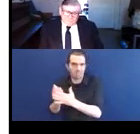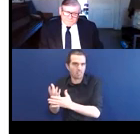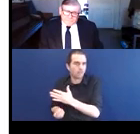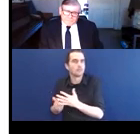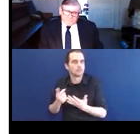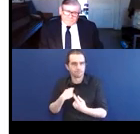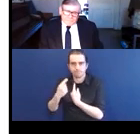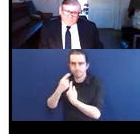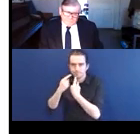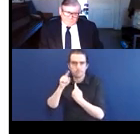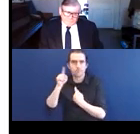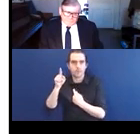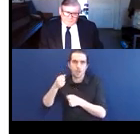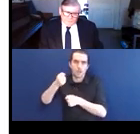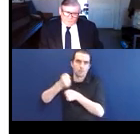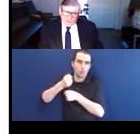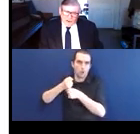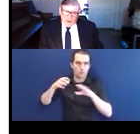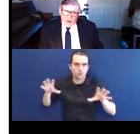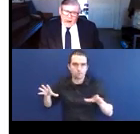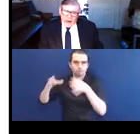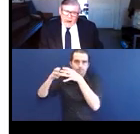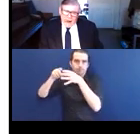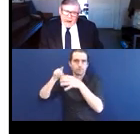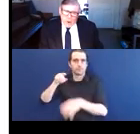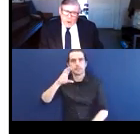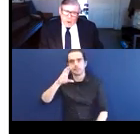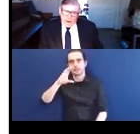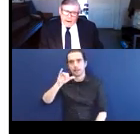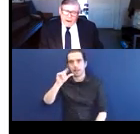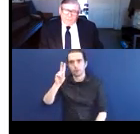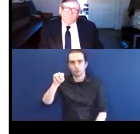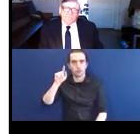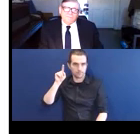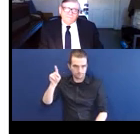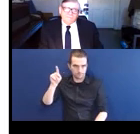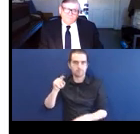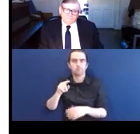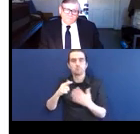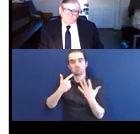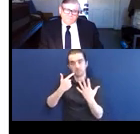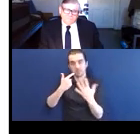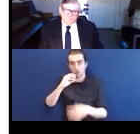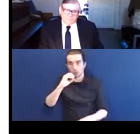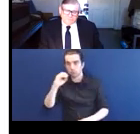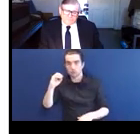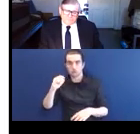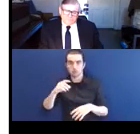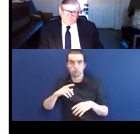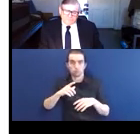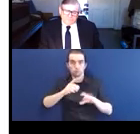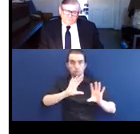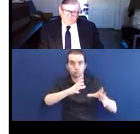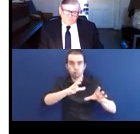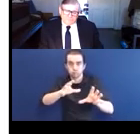in the private sector. So we are doing a lot of awareness program for employers. We are sensitizing